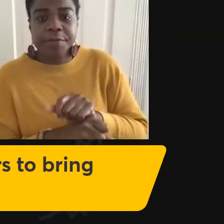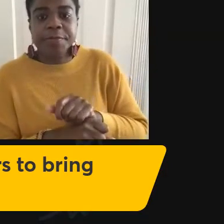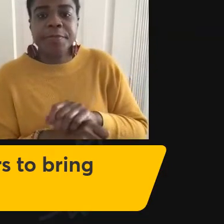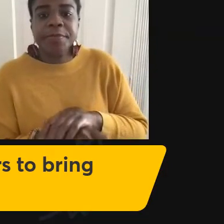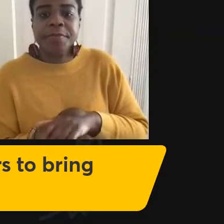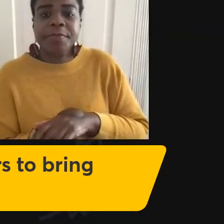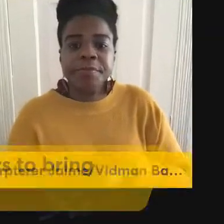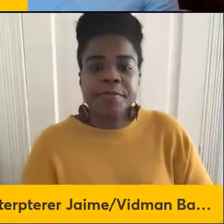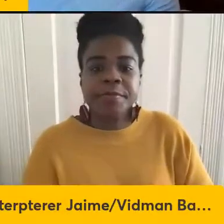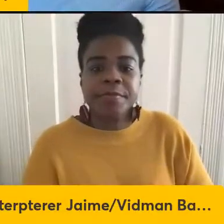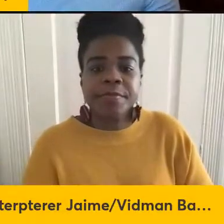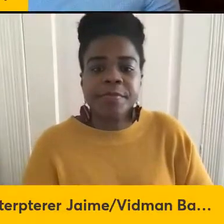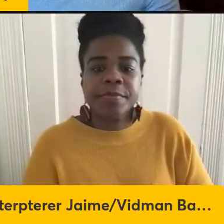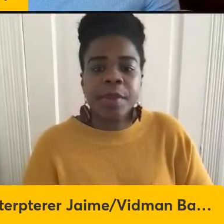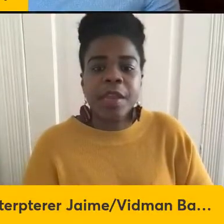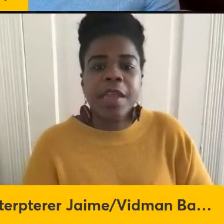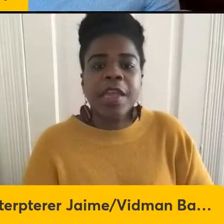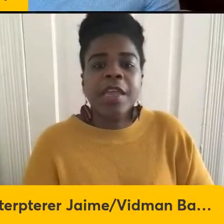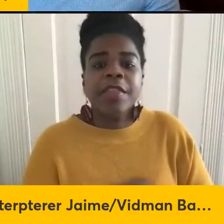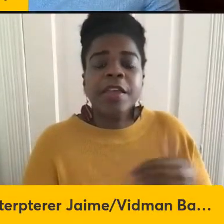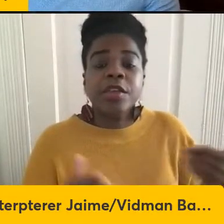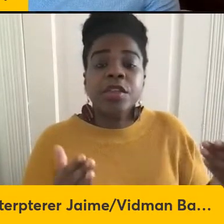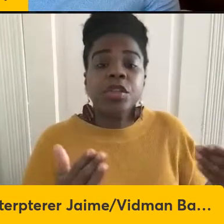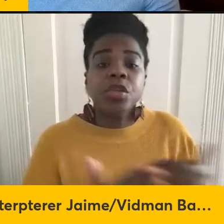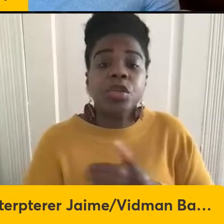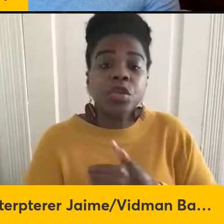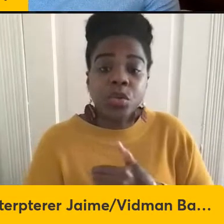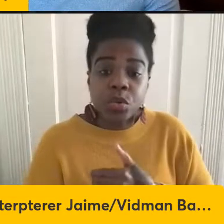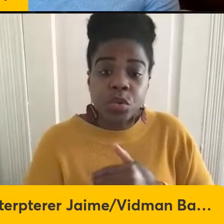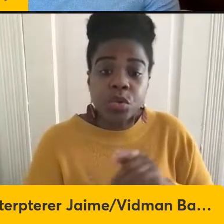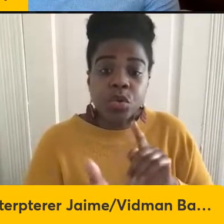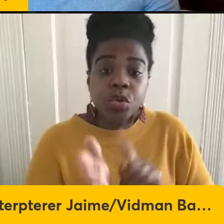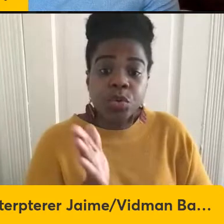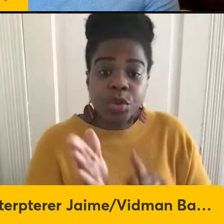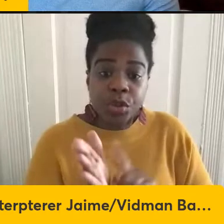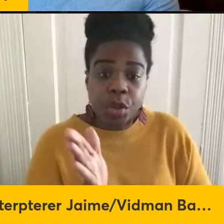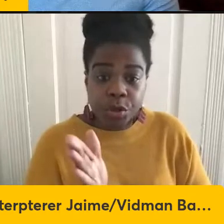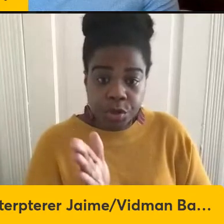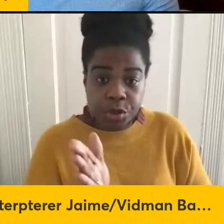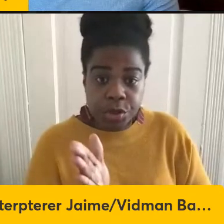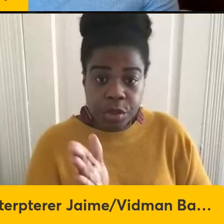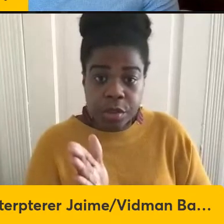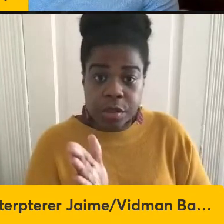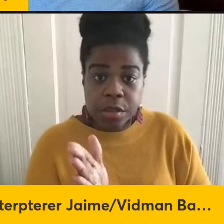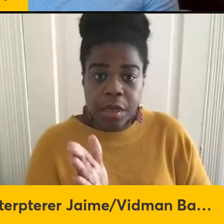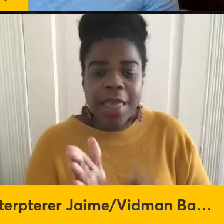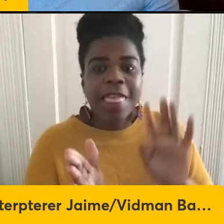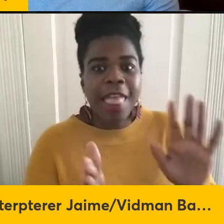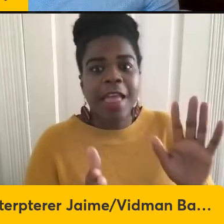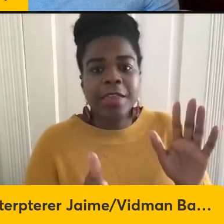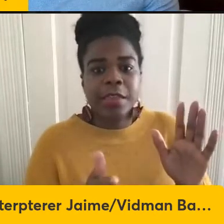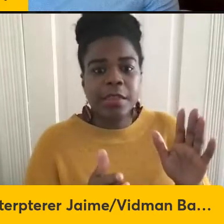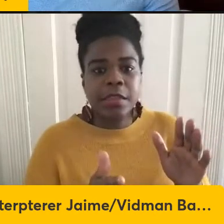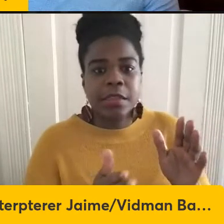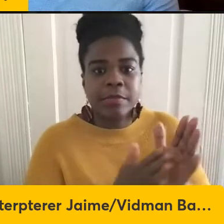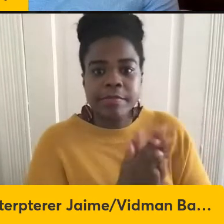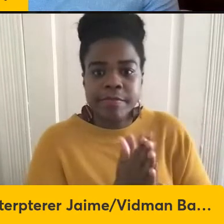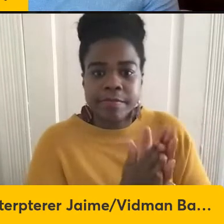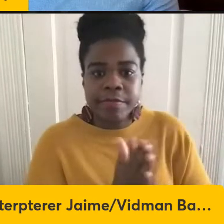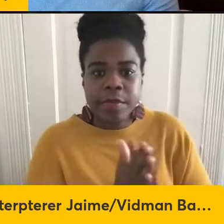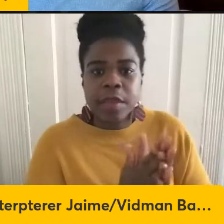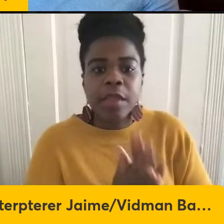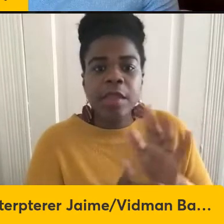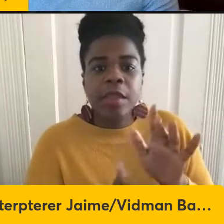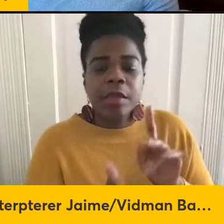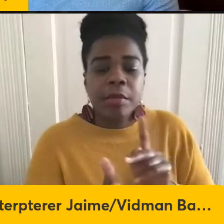we, there's a new paradigm now of research that's gaining momentum called patient-centered research,